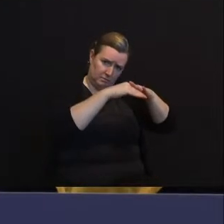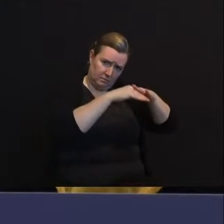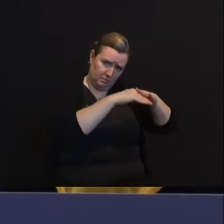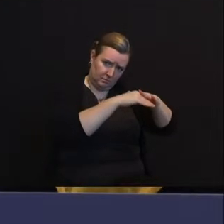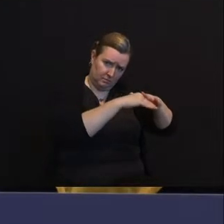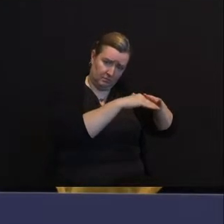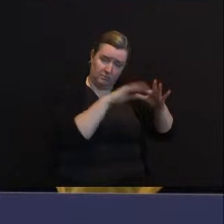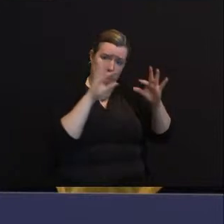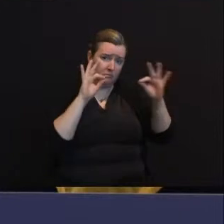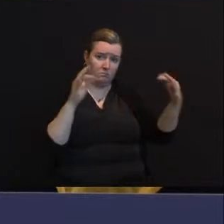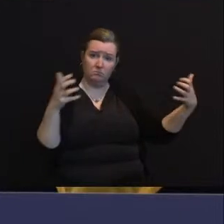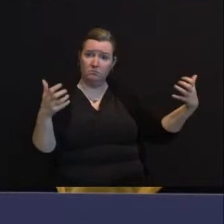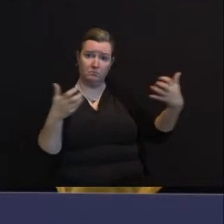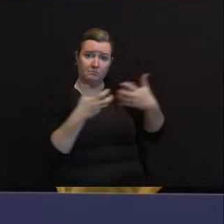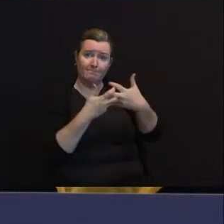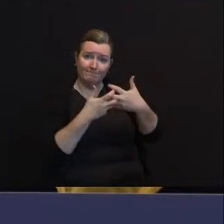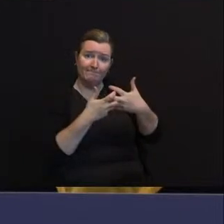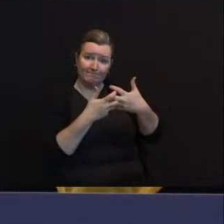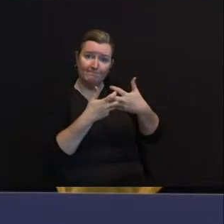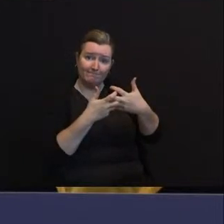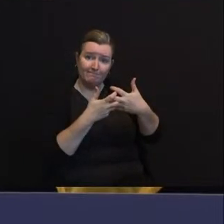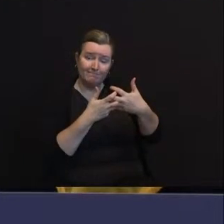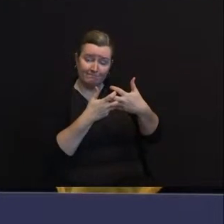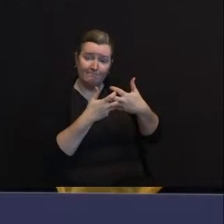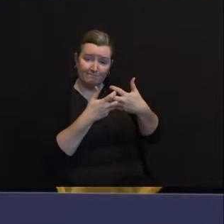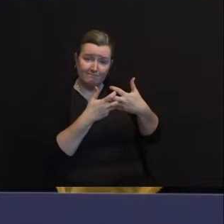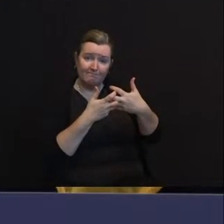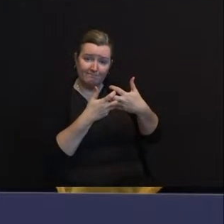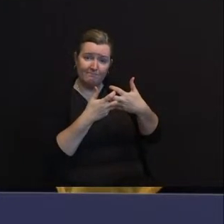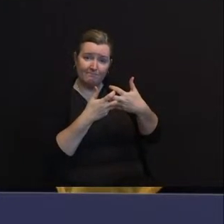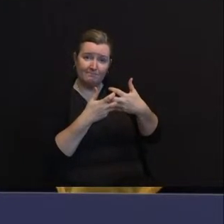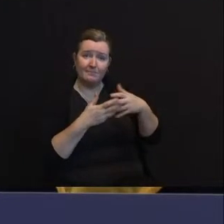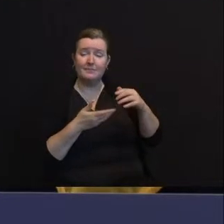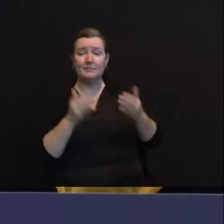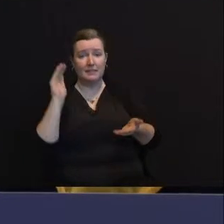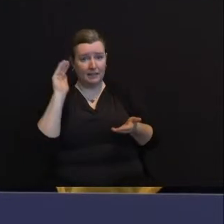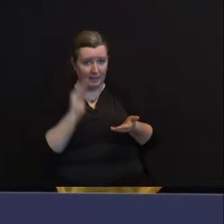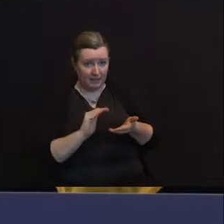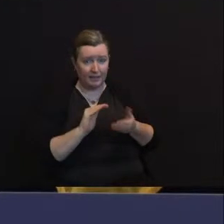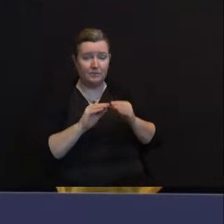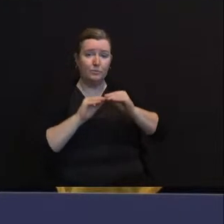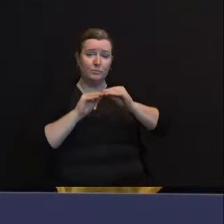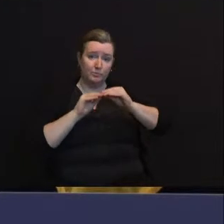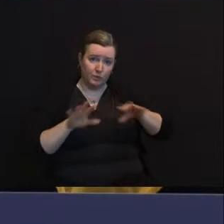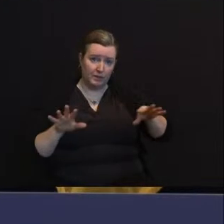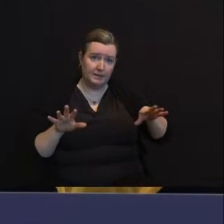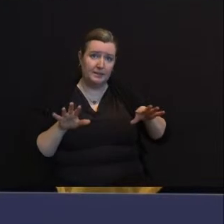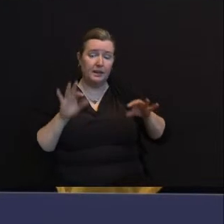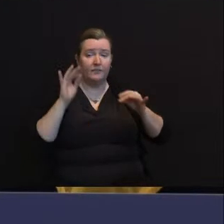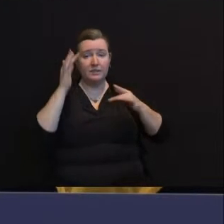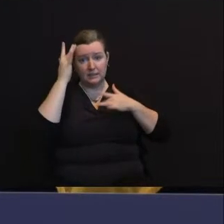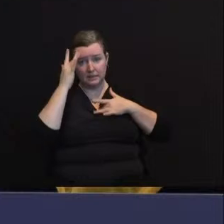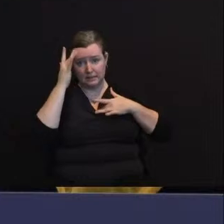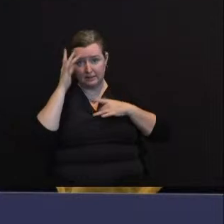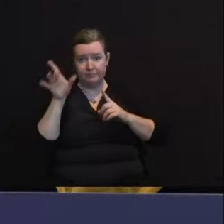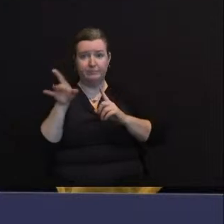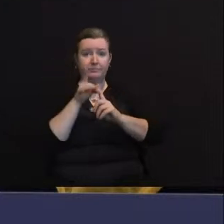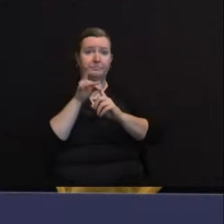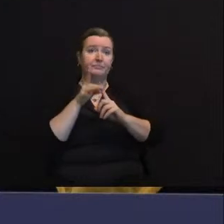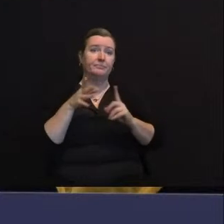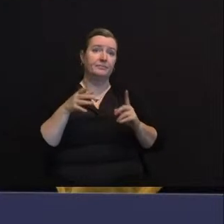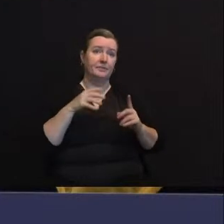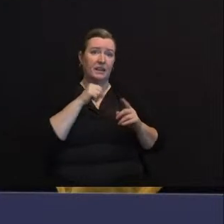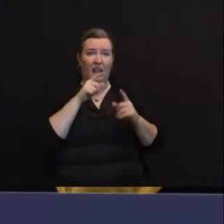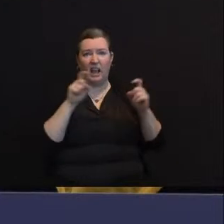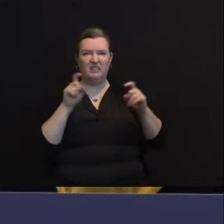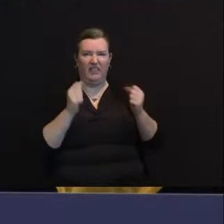good, positive, lethal combination of a lower infection spread, a lower scale of the pandemic, and